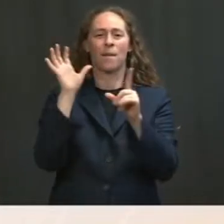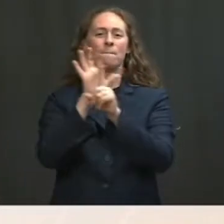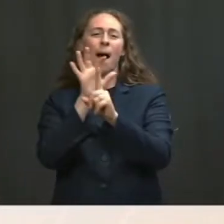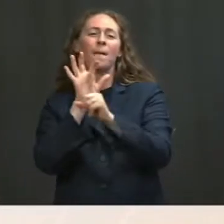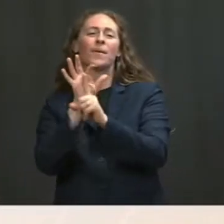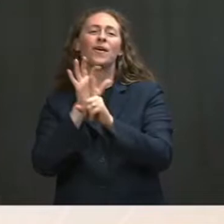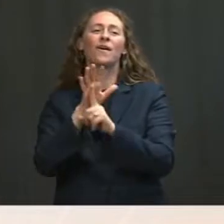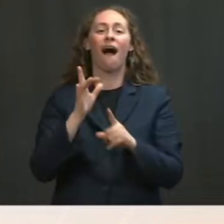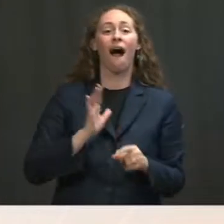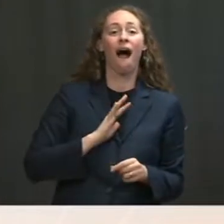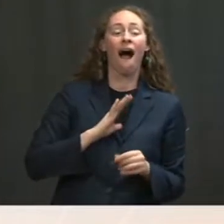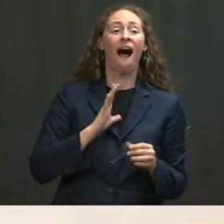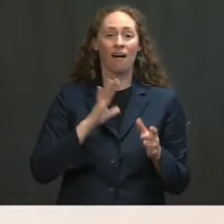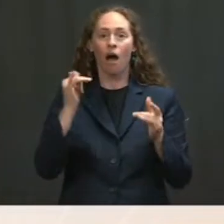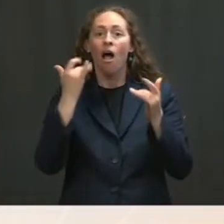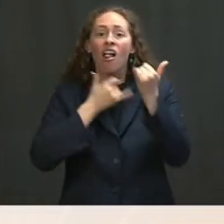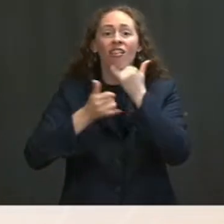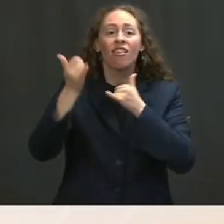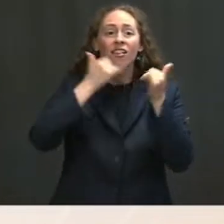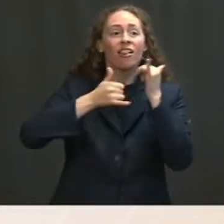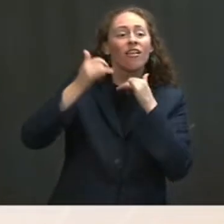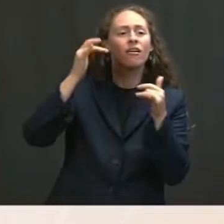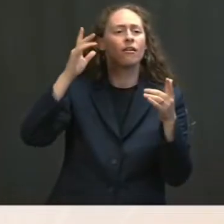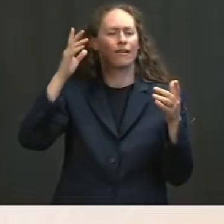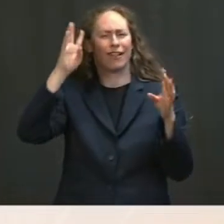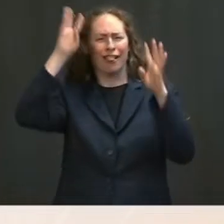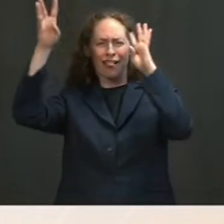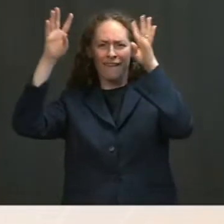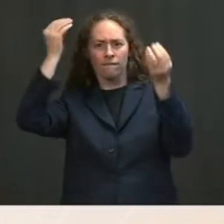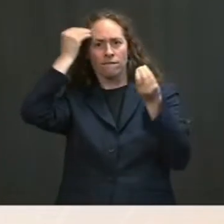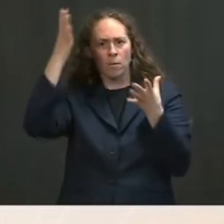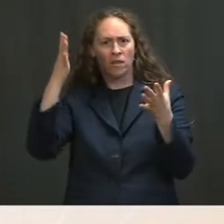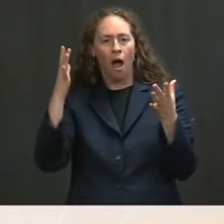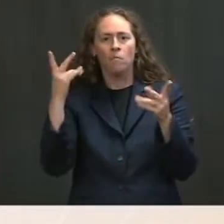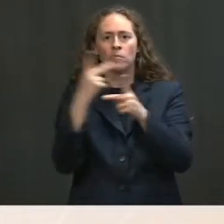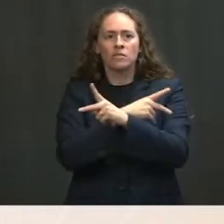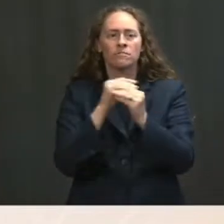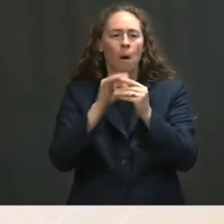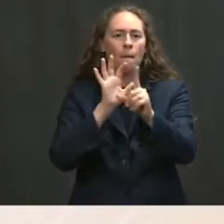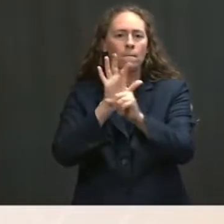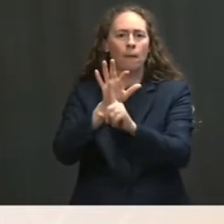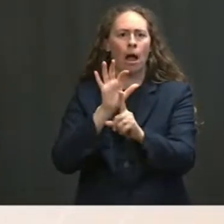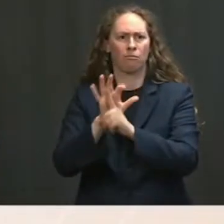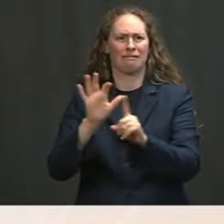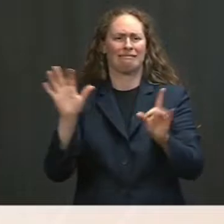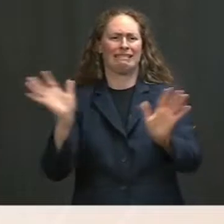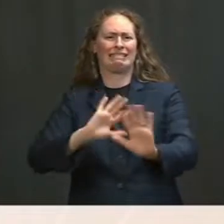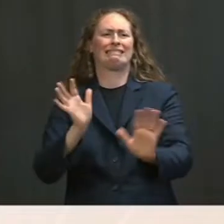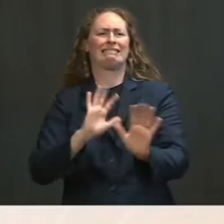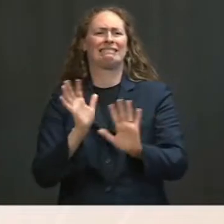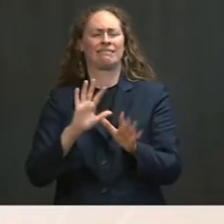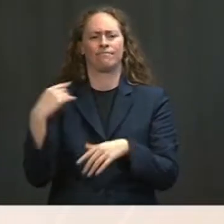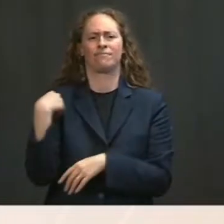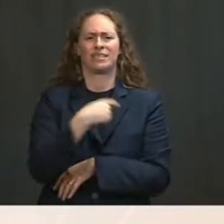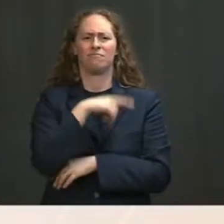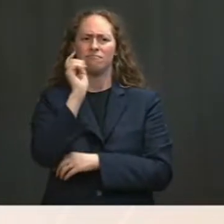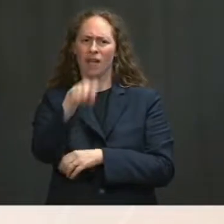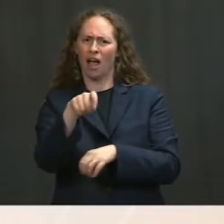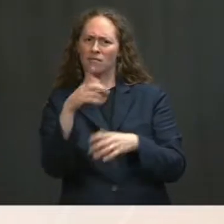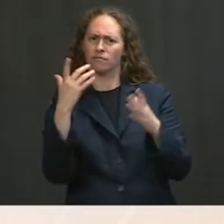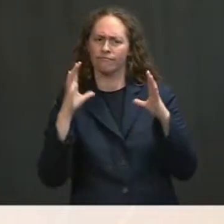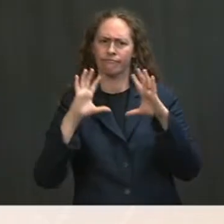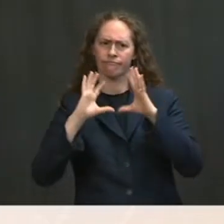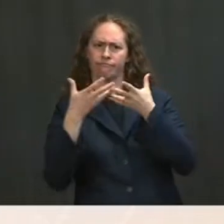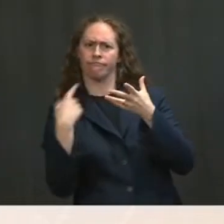deeper into a well of misinformation. Now, we need an all-of-society approach to fight misinformation, and that's why